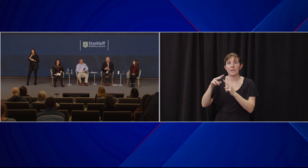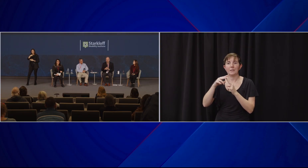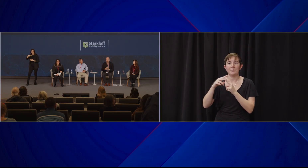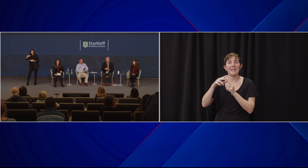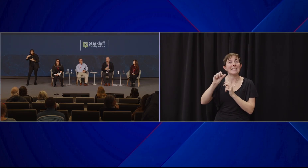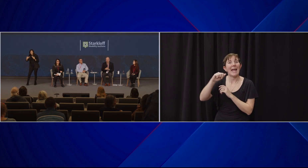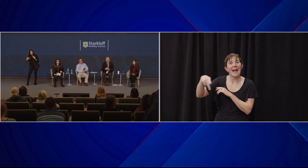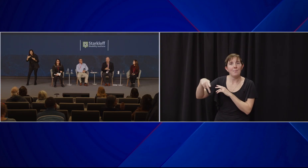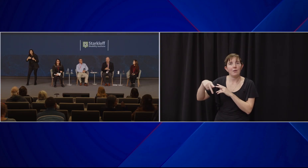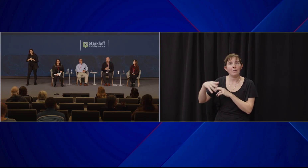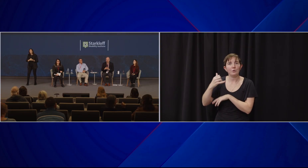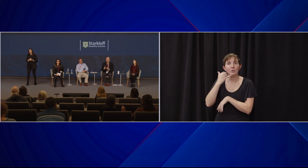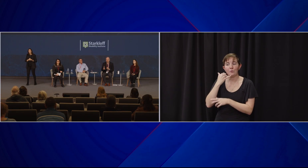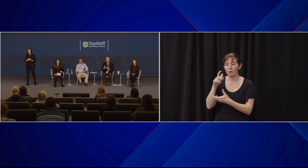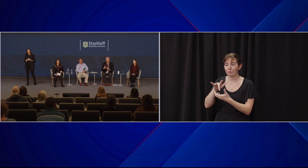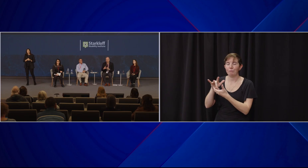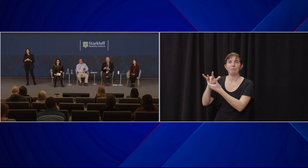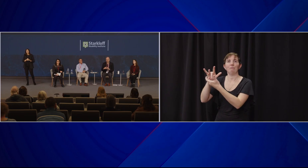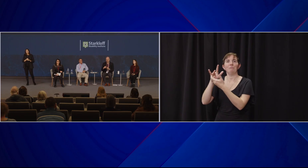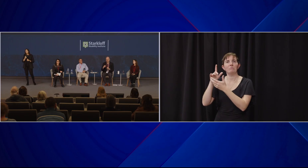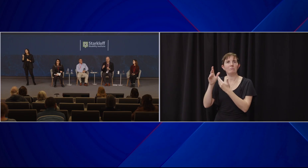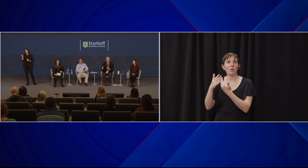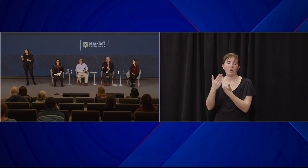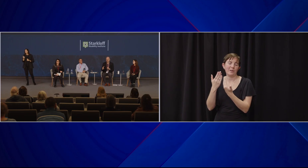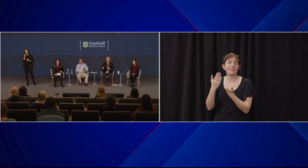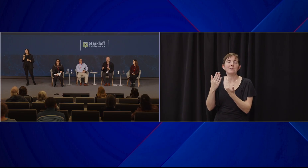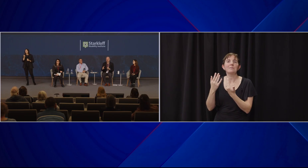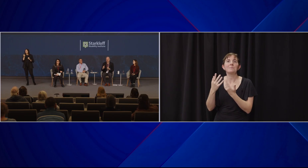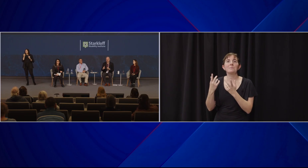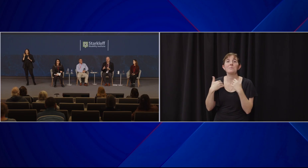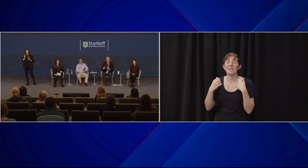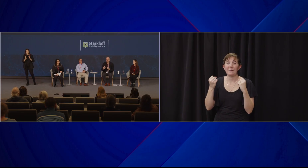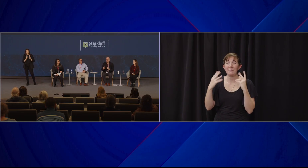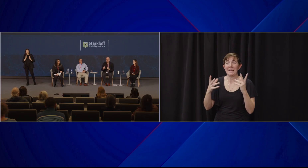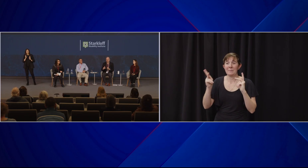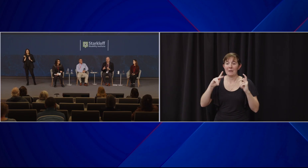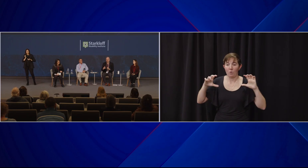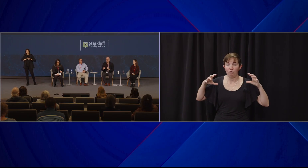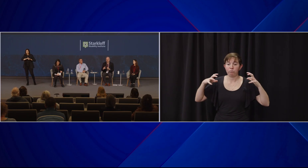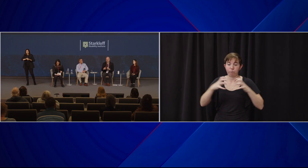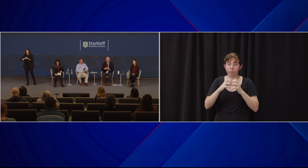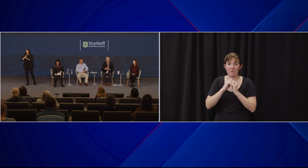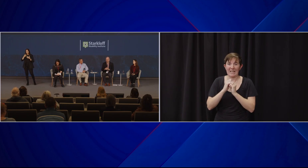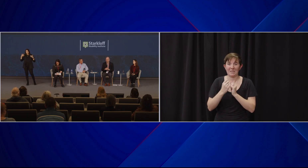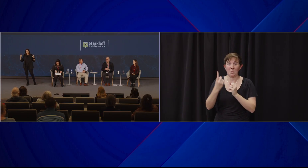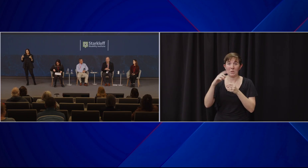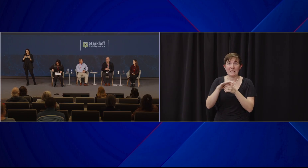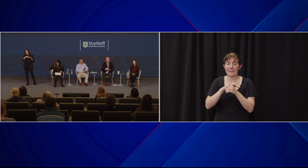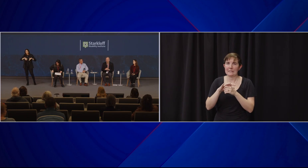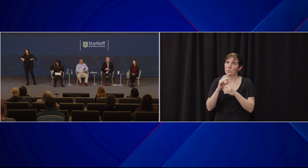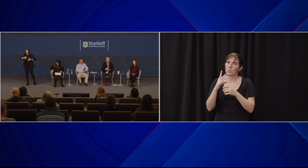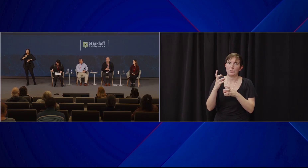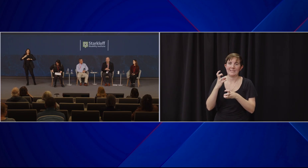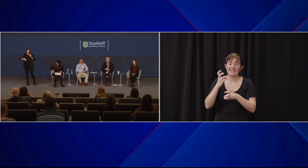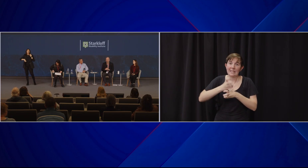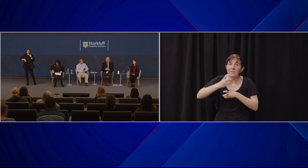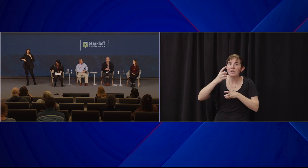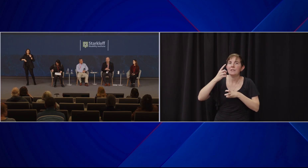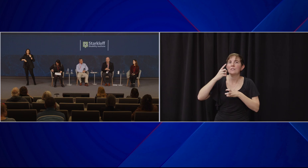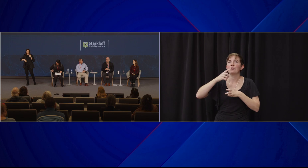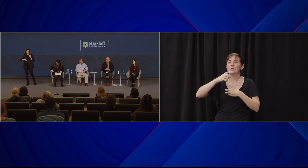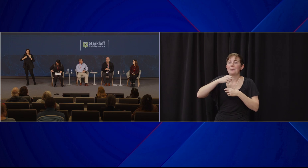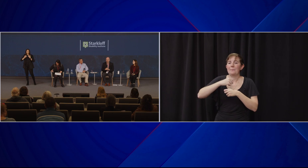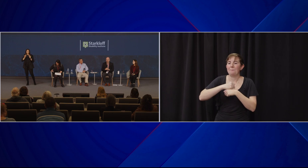it. Now, there's always, when you have a lot of people together in one space, it's very difficult to make